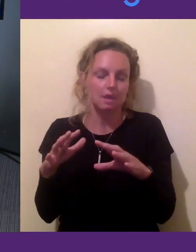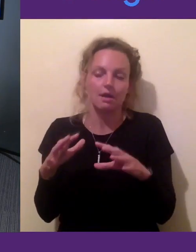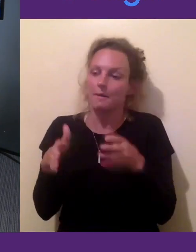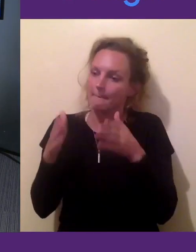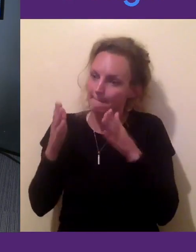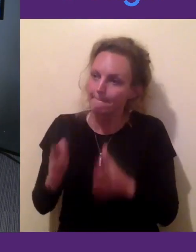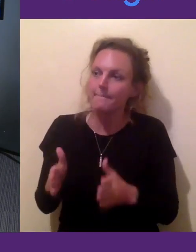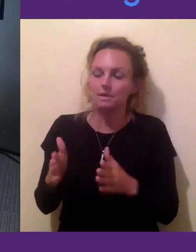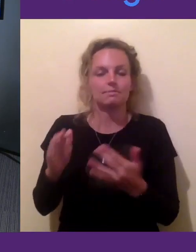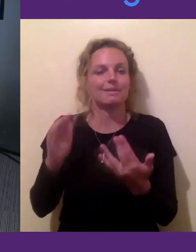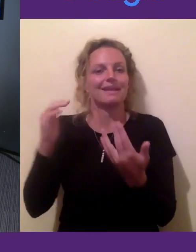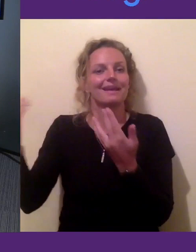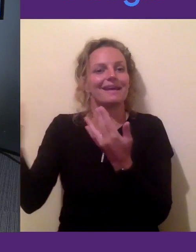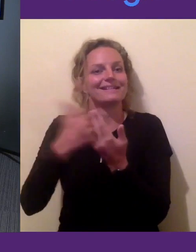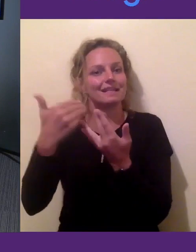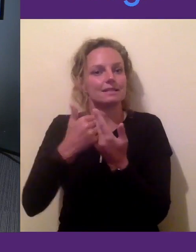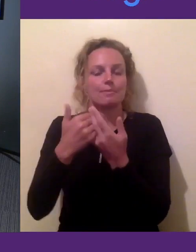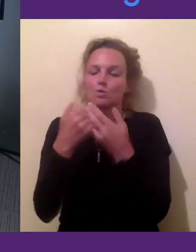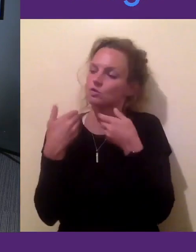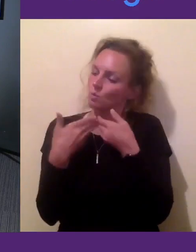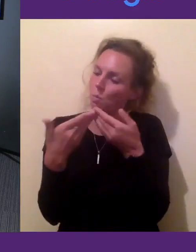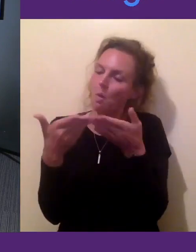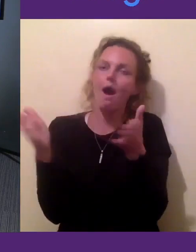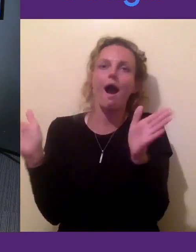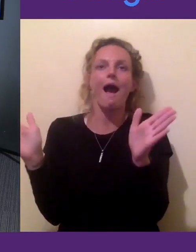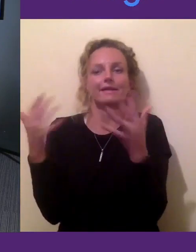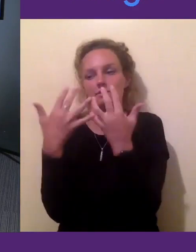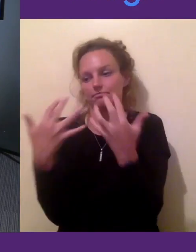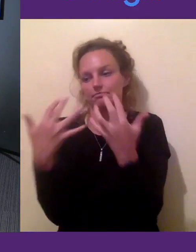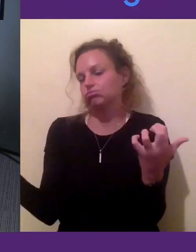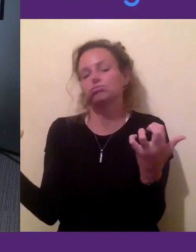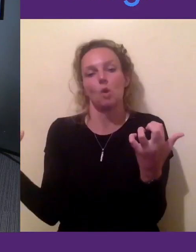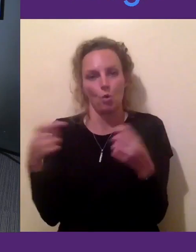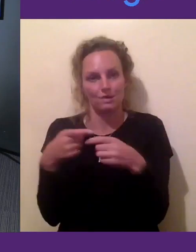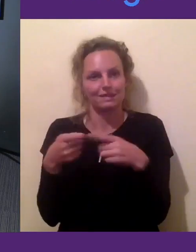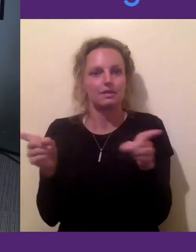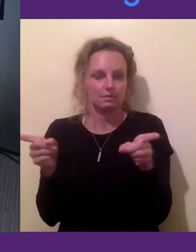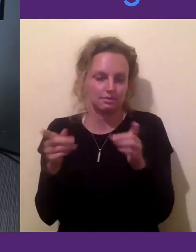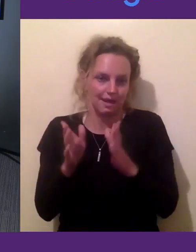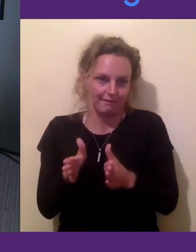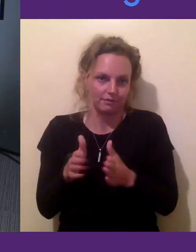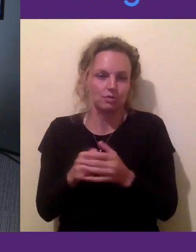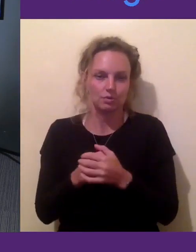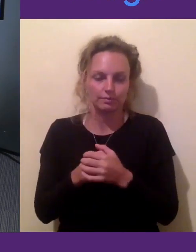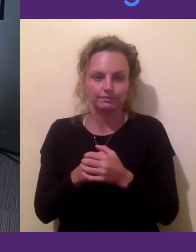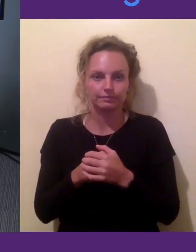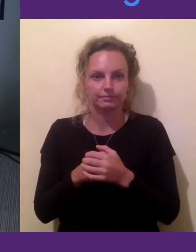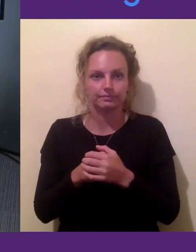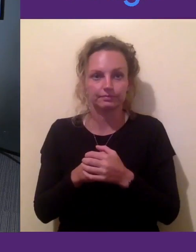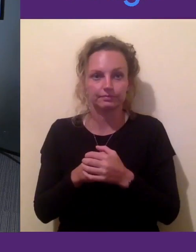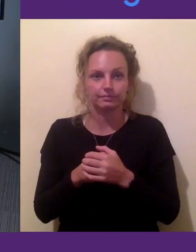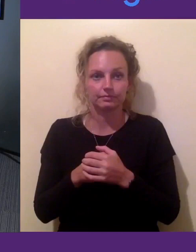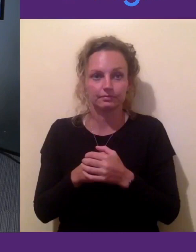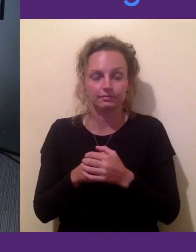ability or capability or the technology that they're on, certainly. It's really important that our